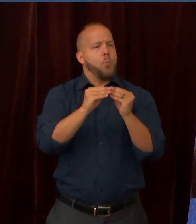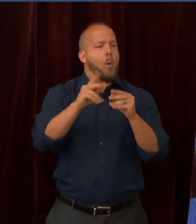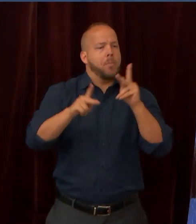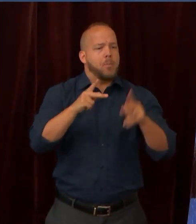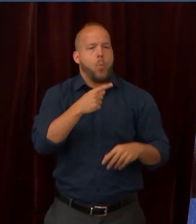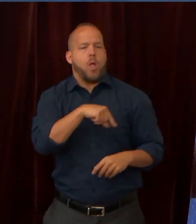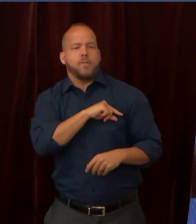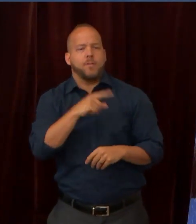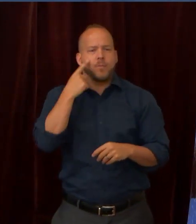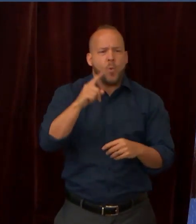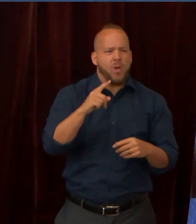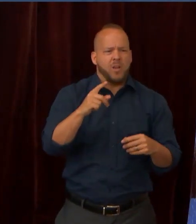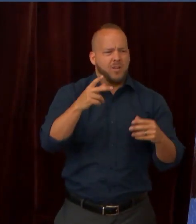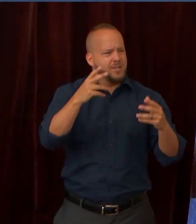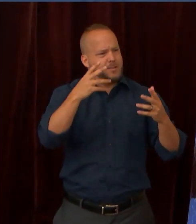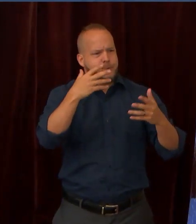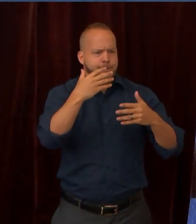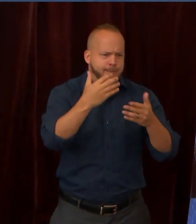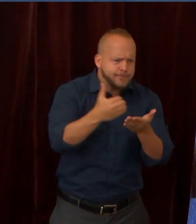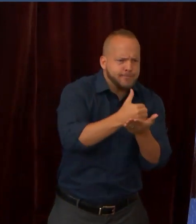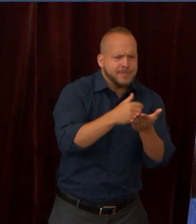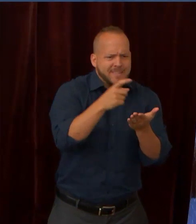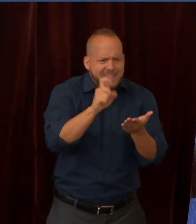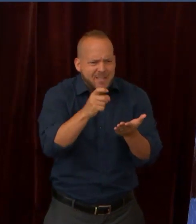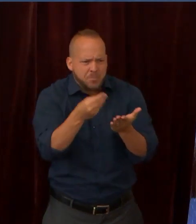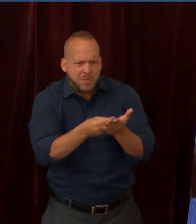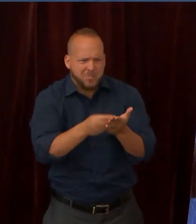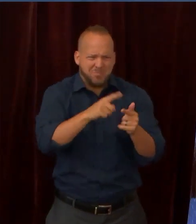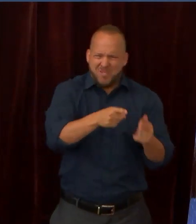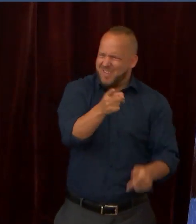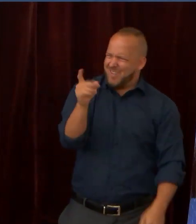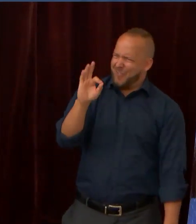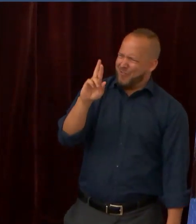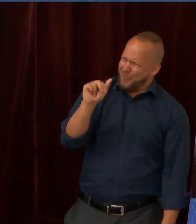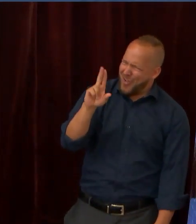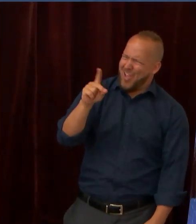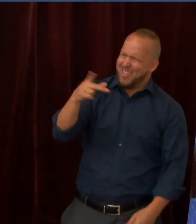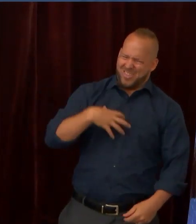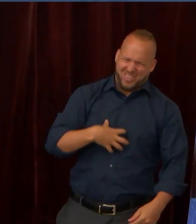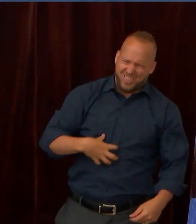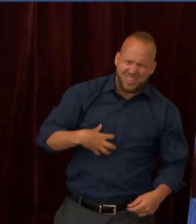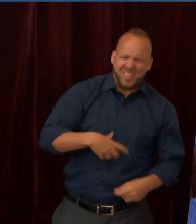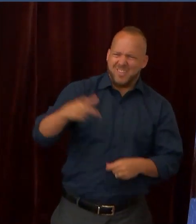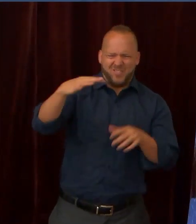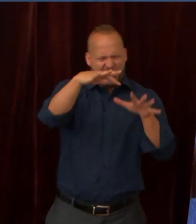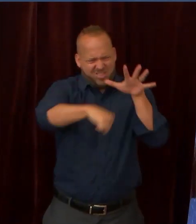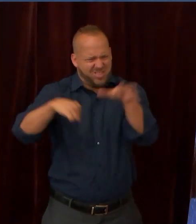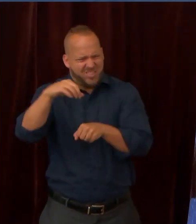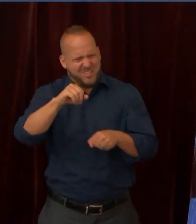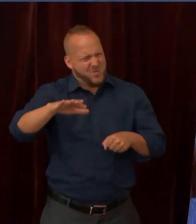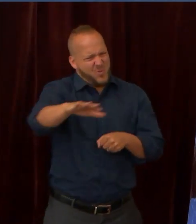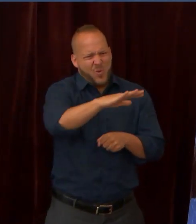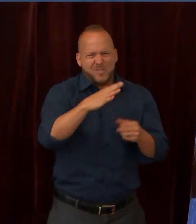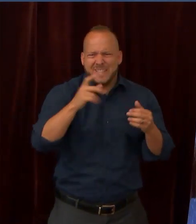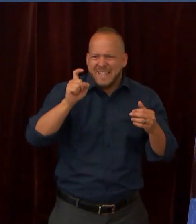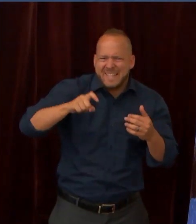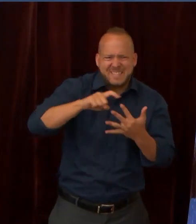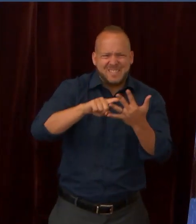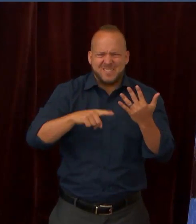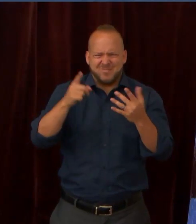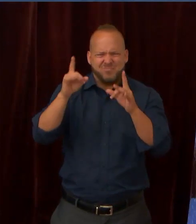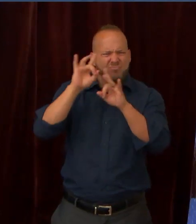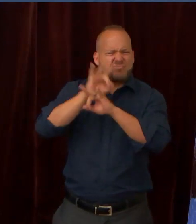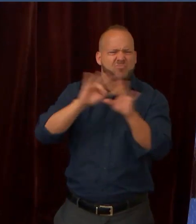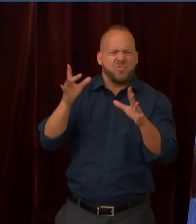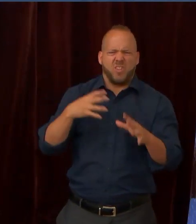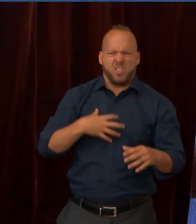we're doing everything we can to fight them. The question about, you had another question about,